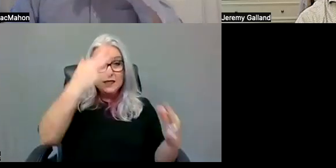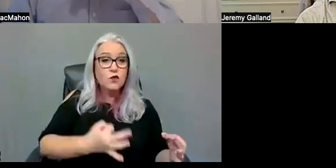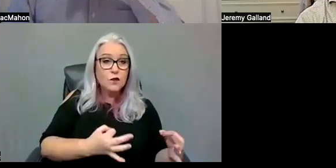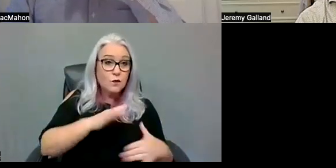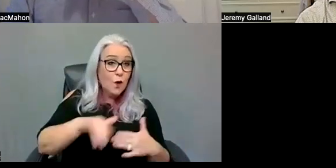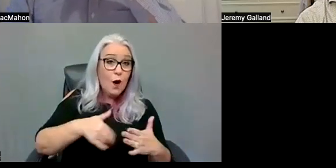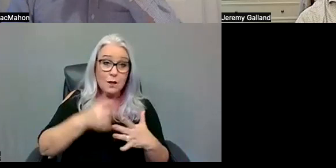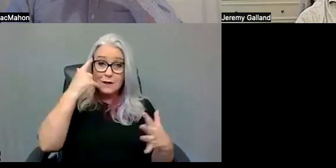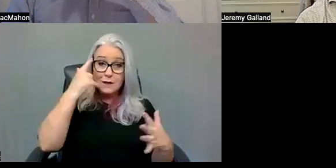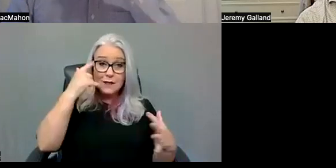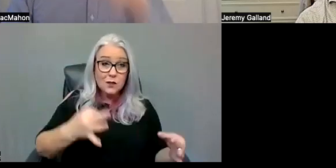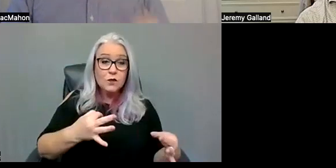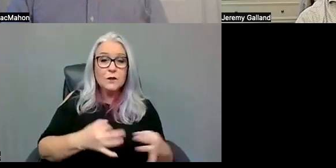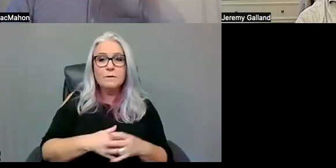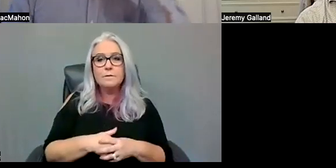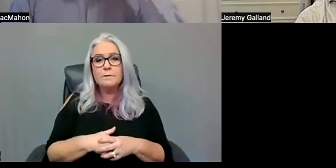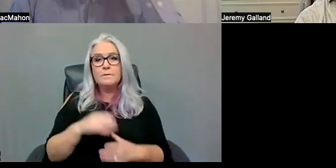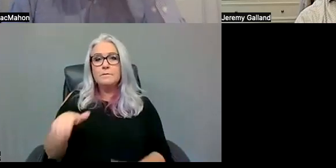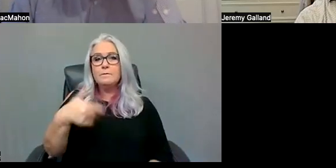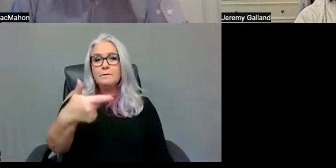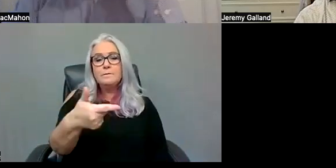you. Jodie?